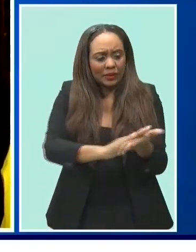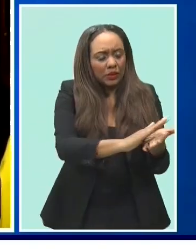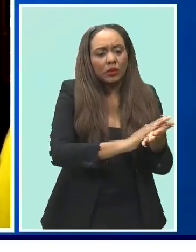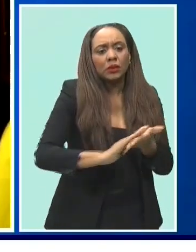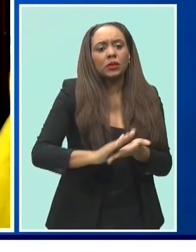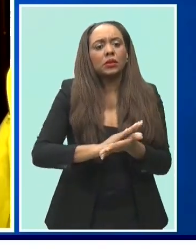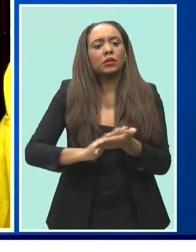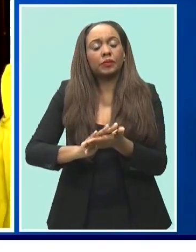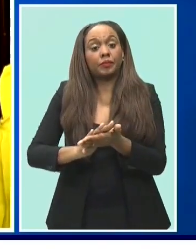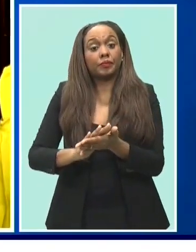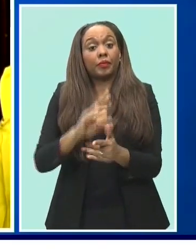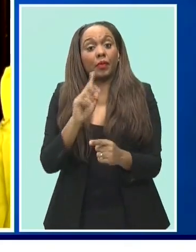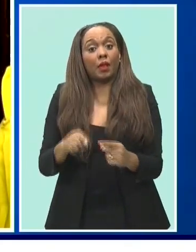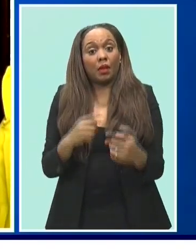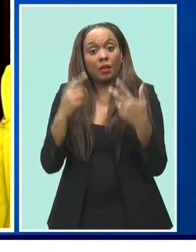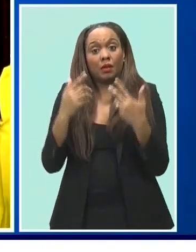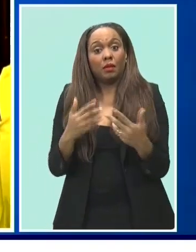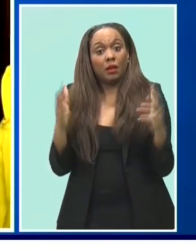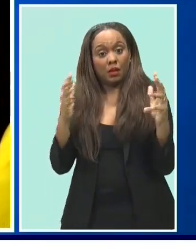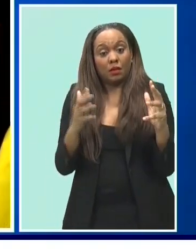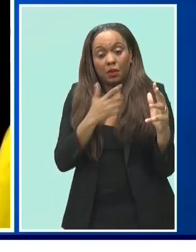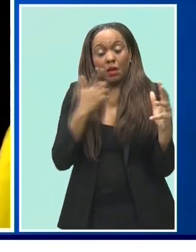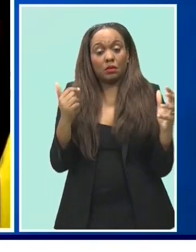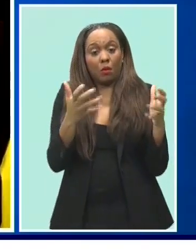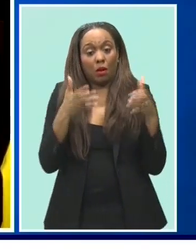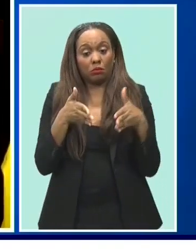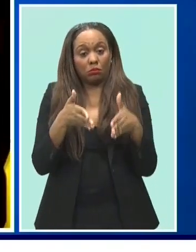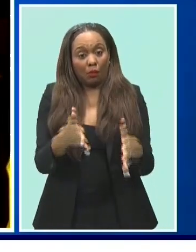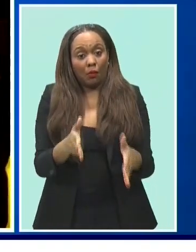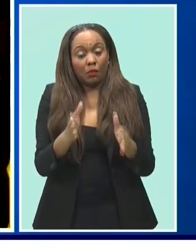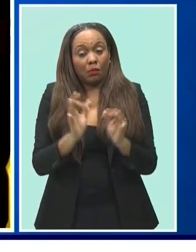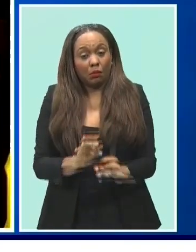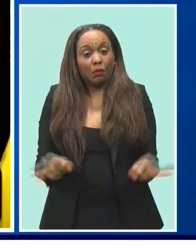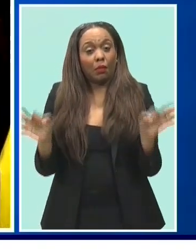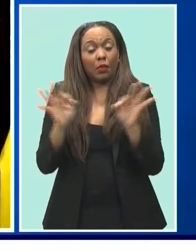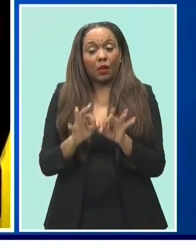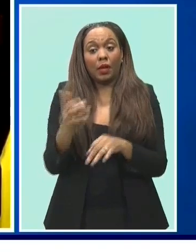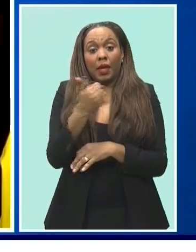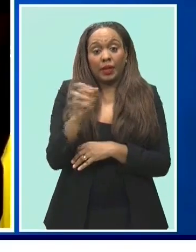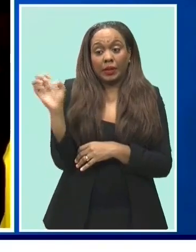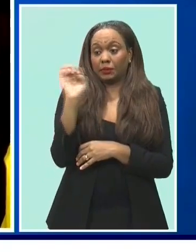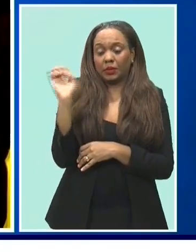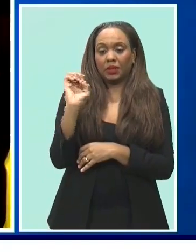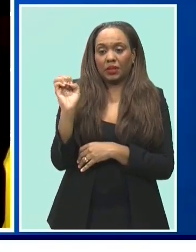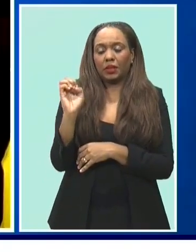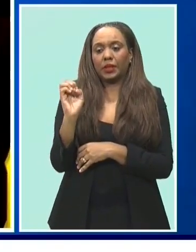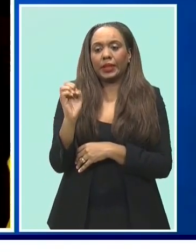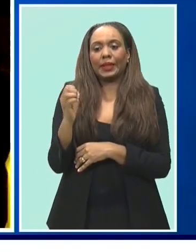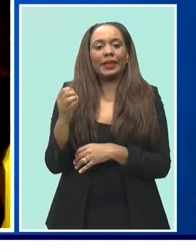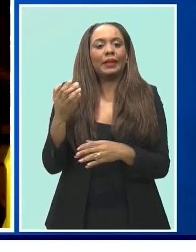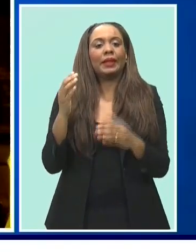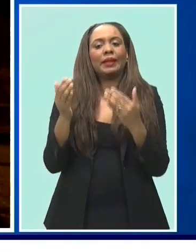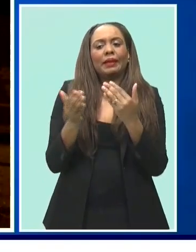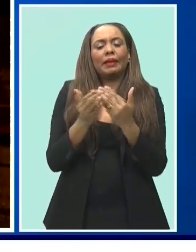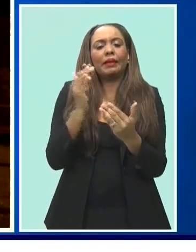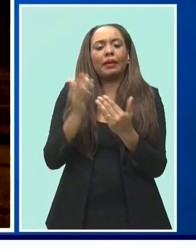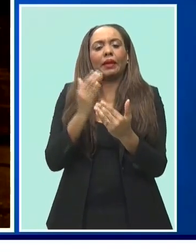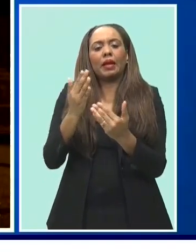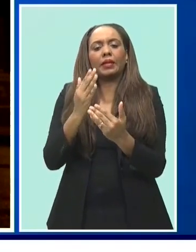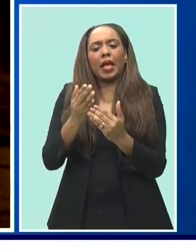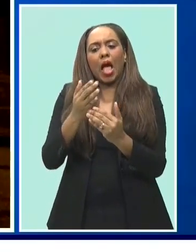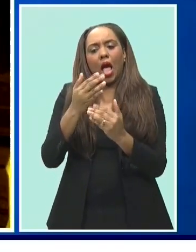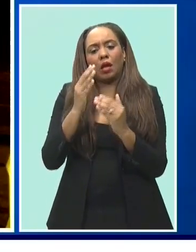that is done in order to clear all the roads necessary, so if there's any emergency for persons to get to the